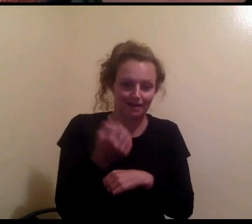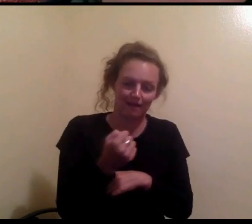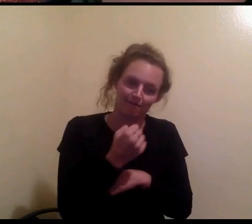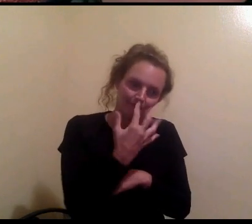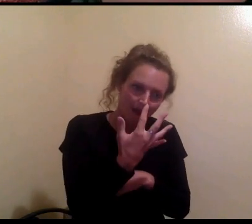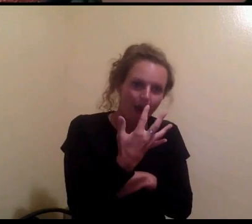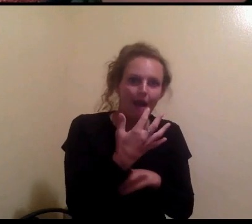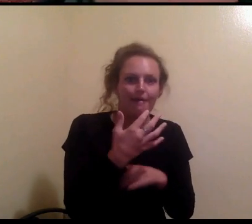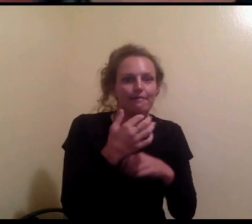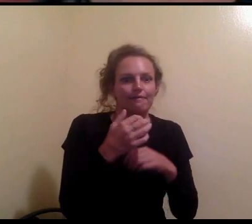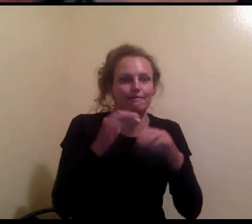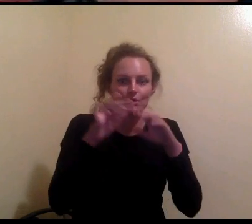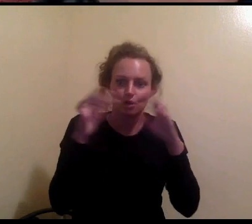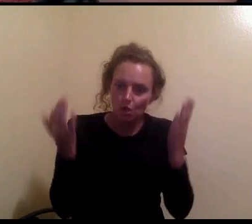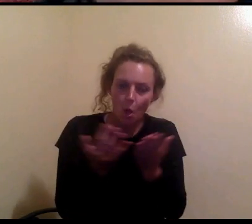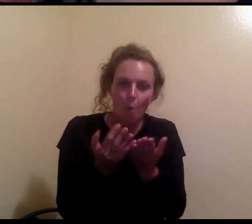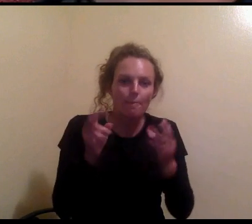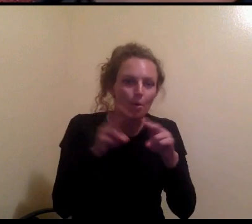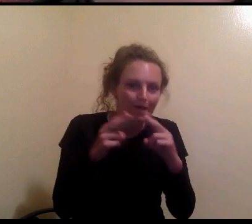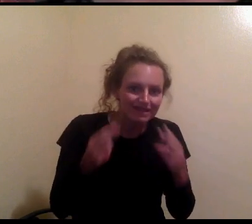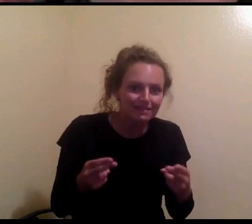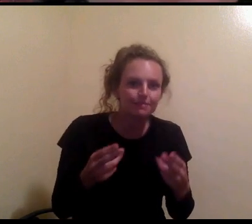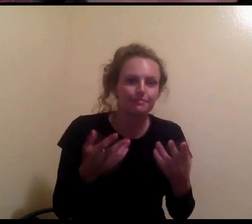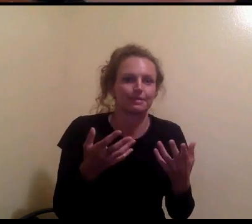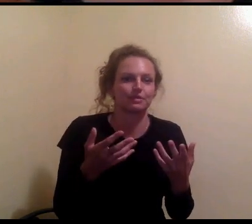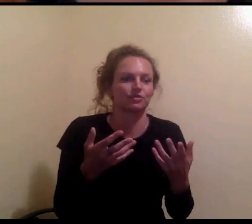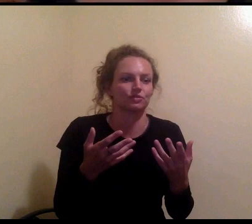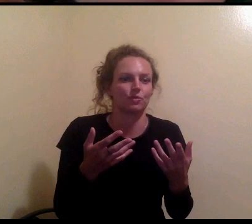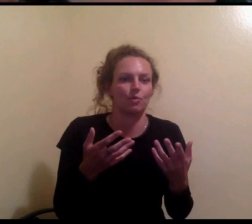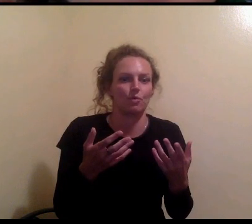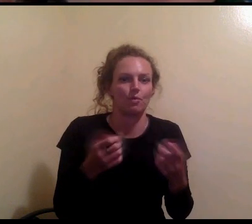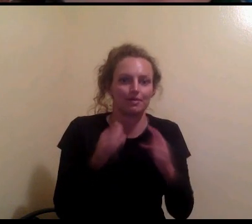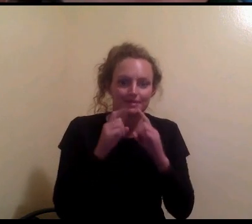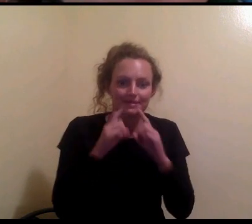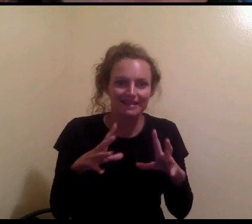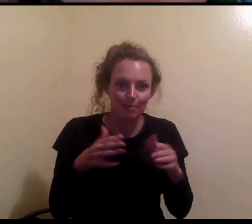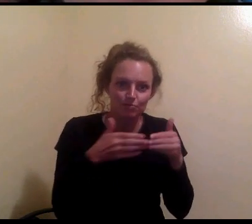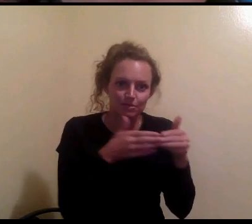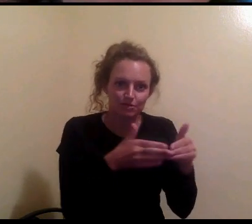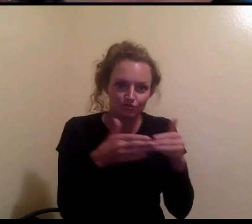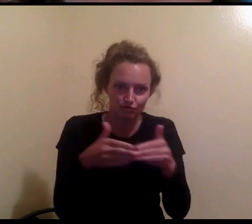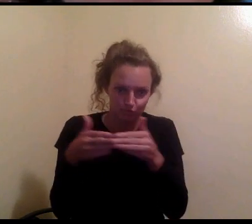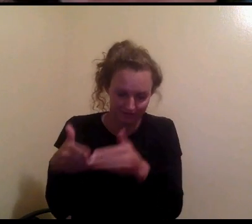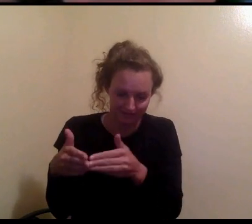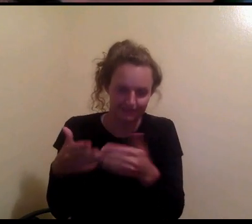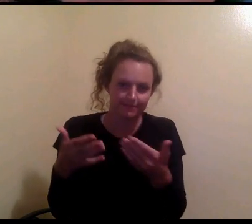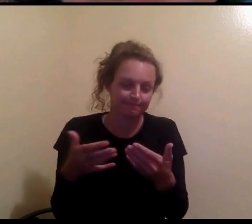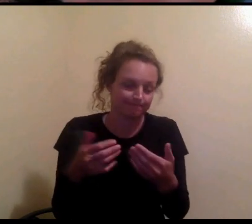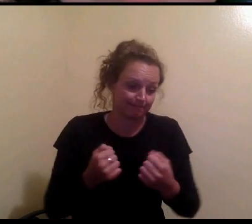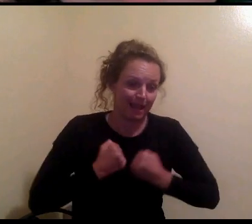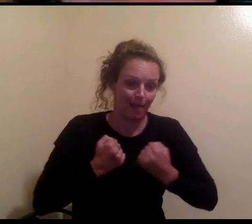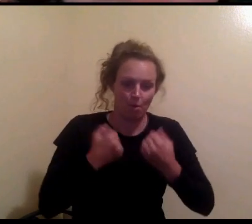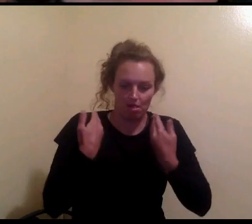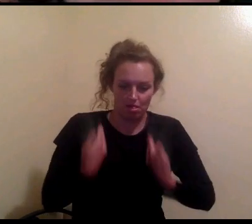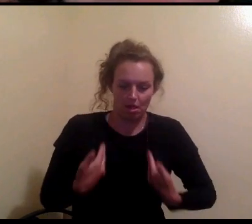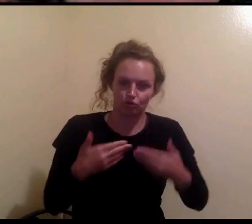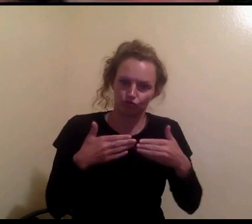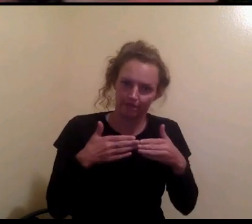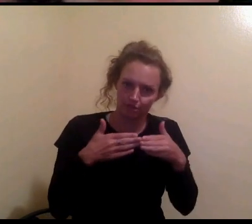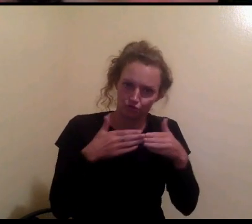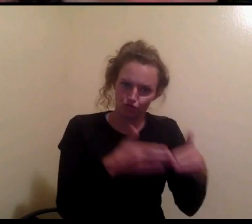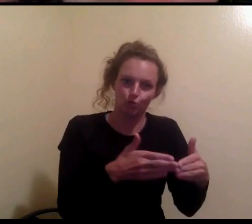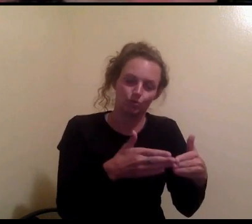these places are like working in silos. You have just few good examples across the world. We are trying to bring all these people, like